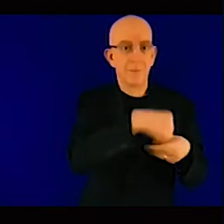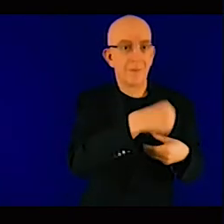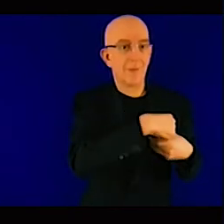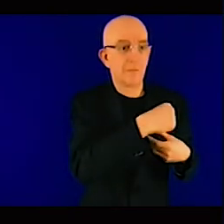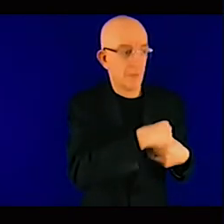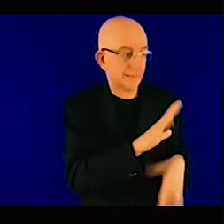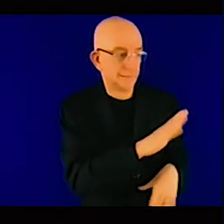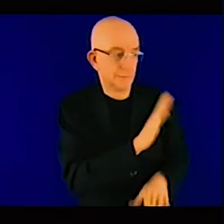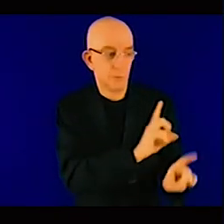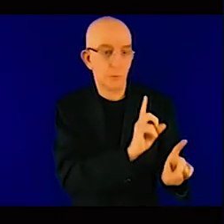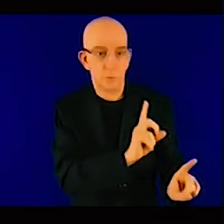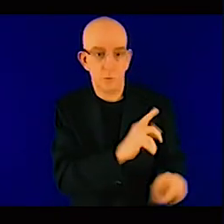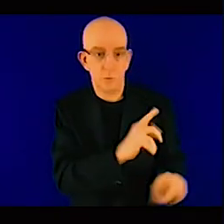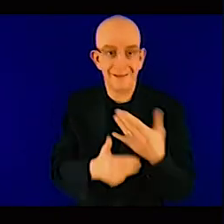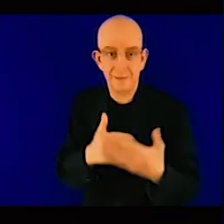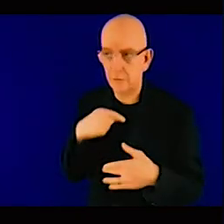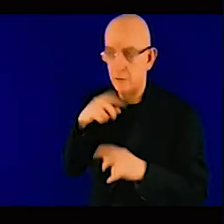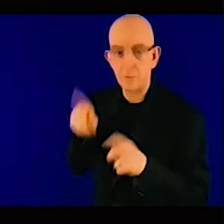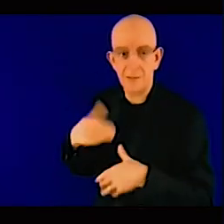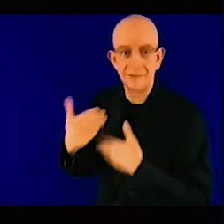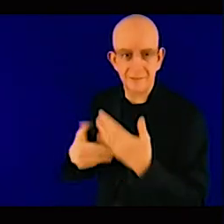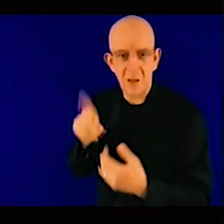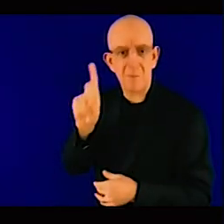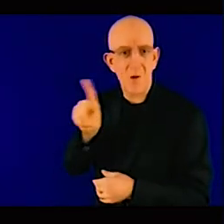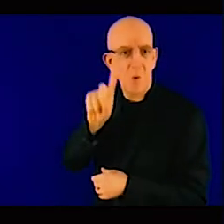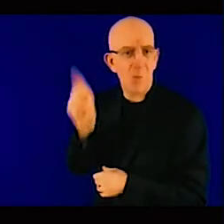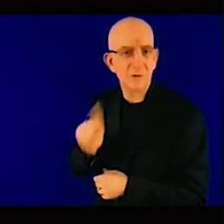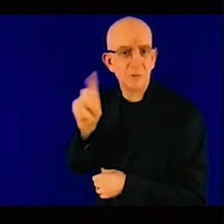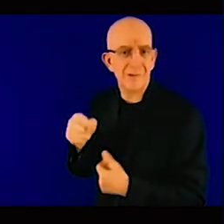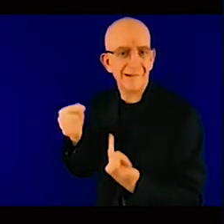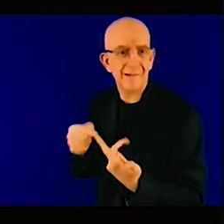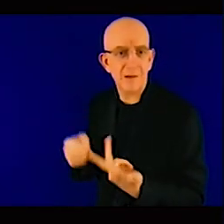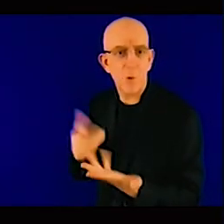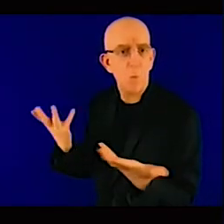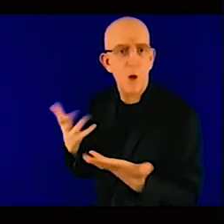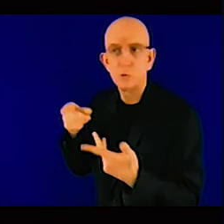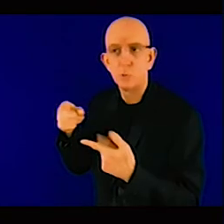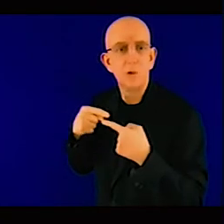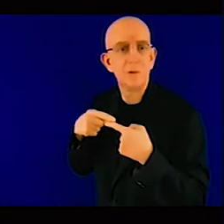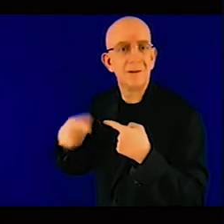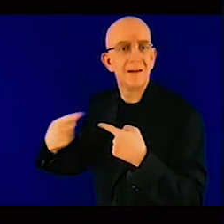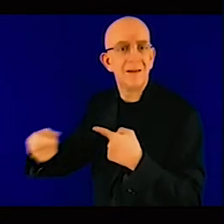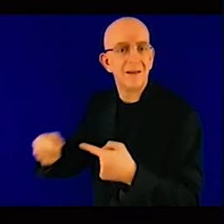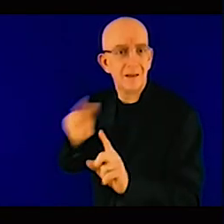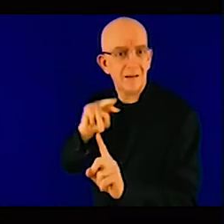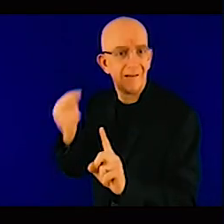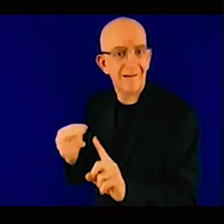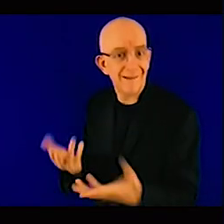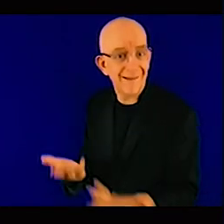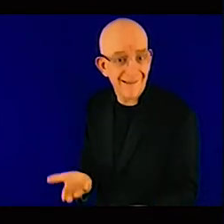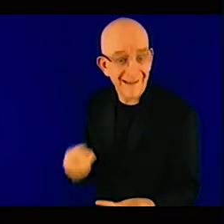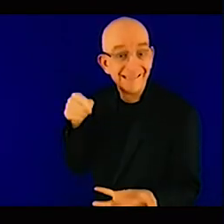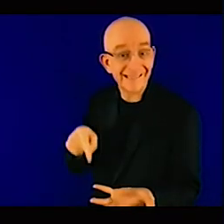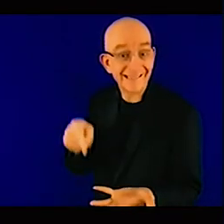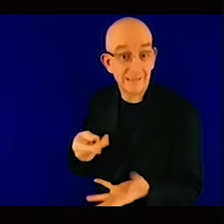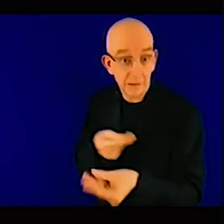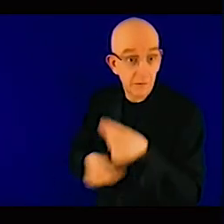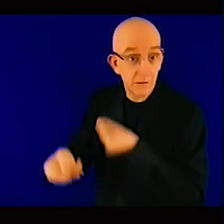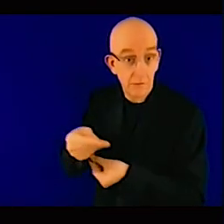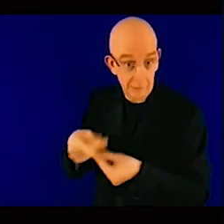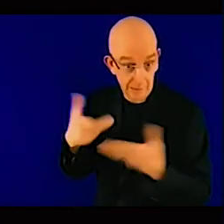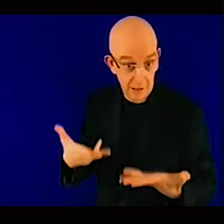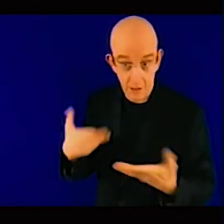are you involved in from a sustainable finance perspective and it's very clear that there is that clear scorecard so hopefully